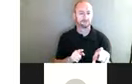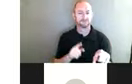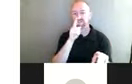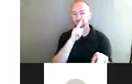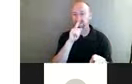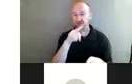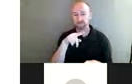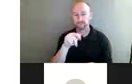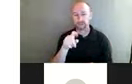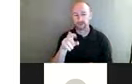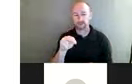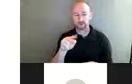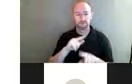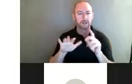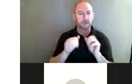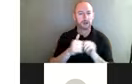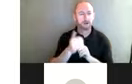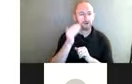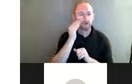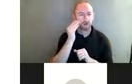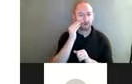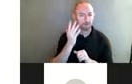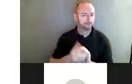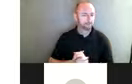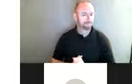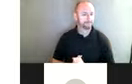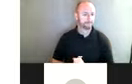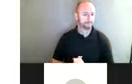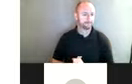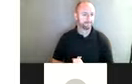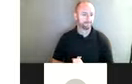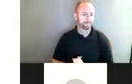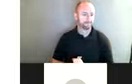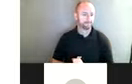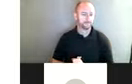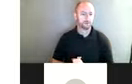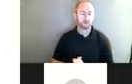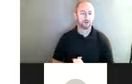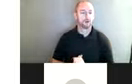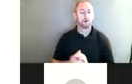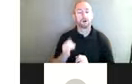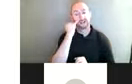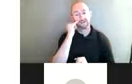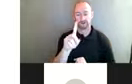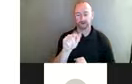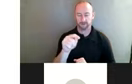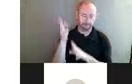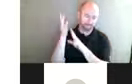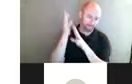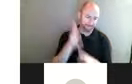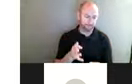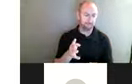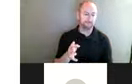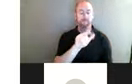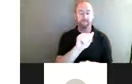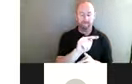But how would you know that if you're in data exploration mode, or you just downloaded this data somewhere and it's got some